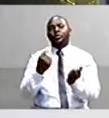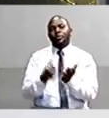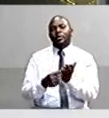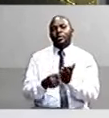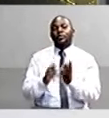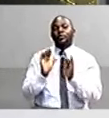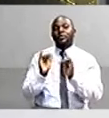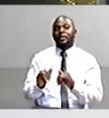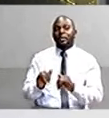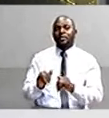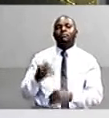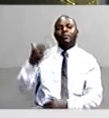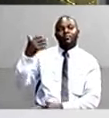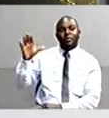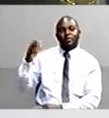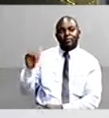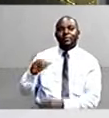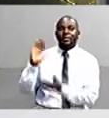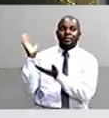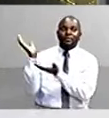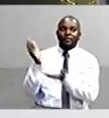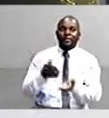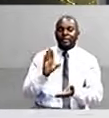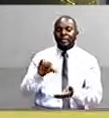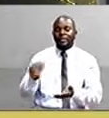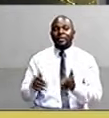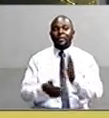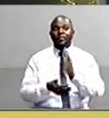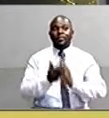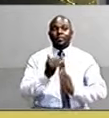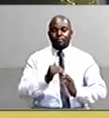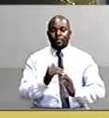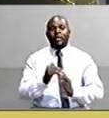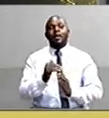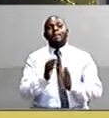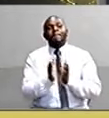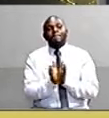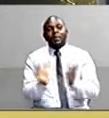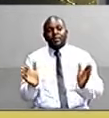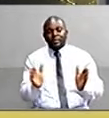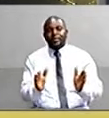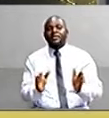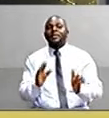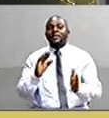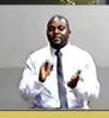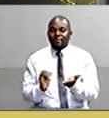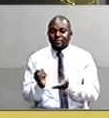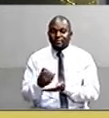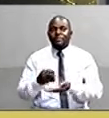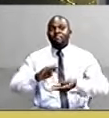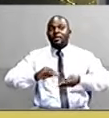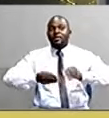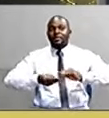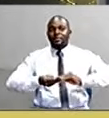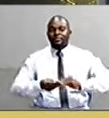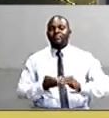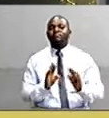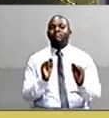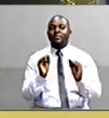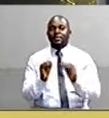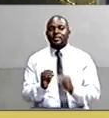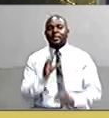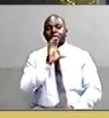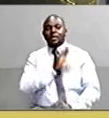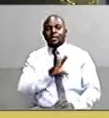various enterprises and inviting other professionals to engage in public-private investment partnerships. He was meeting a delegation of